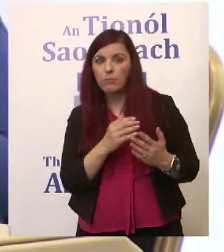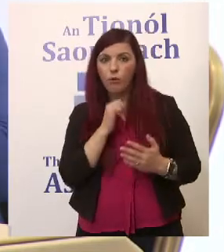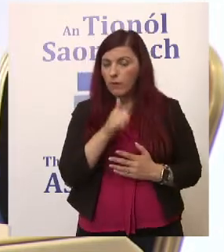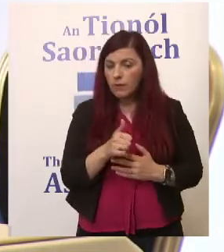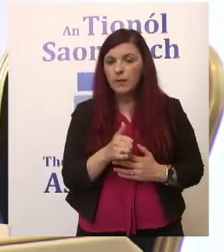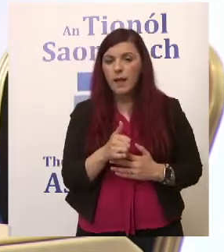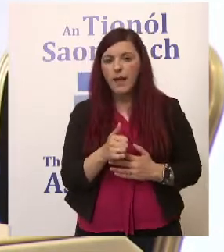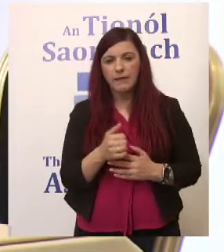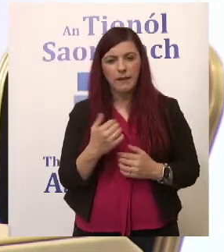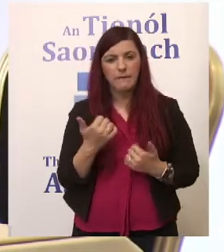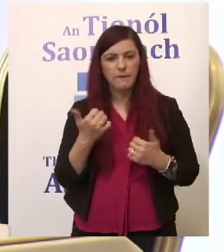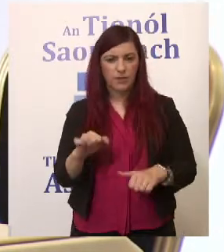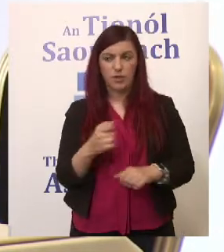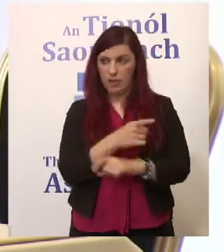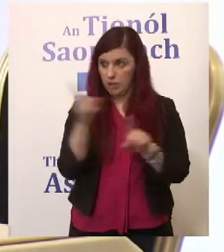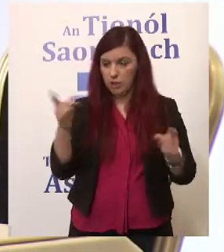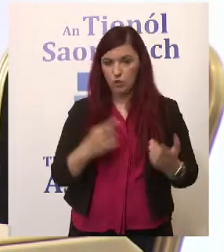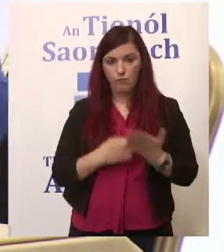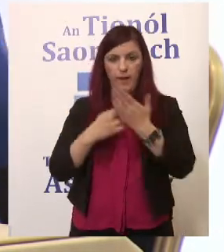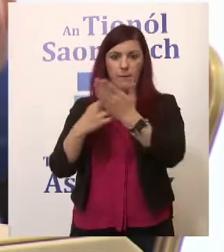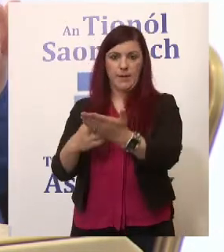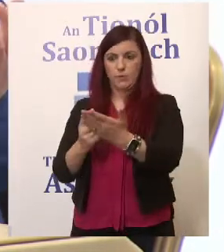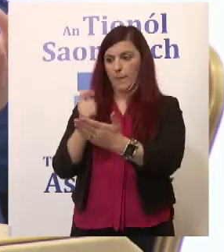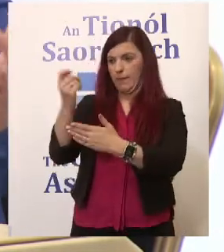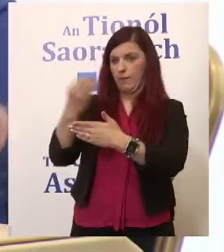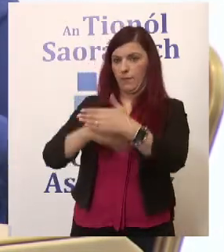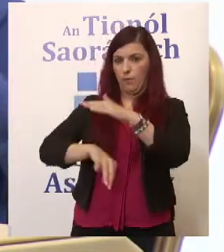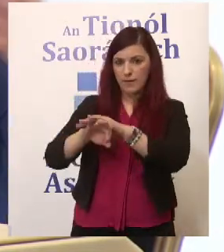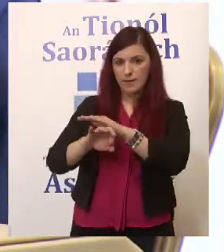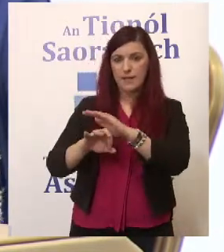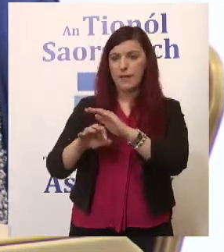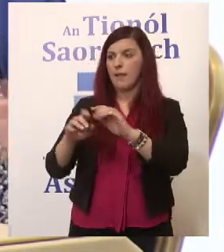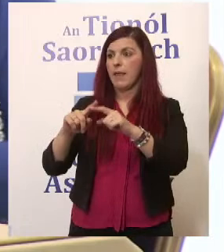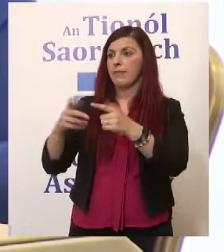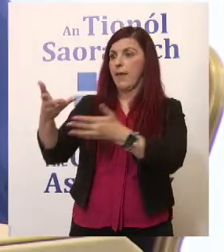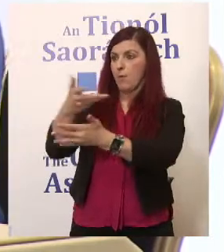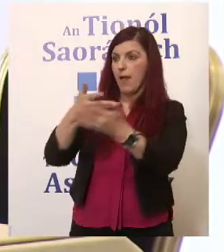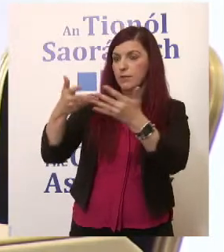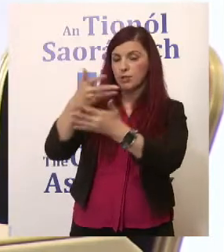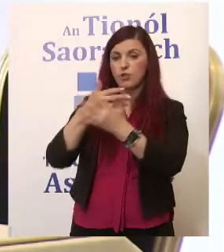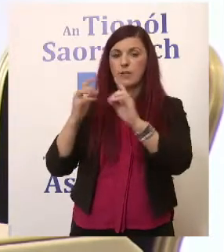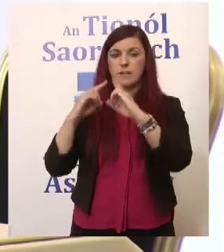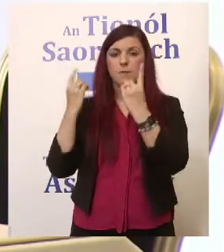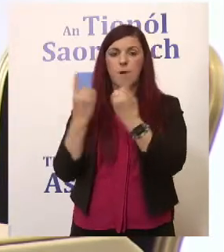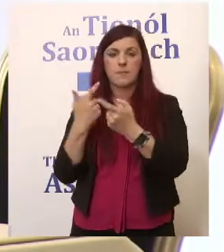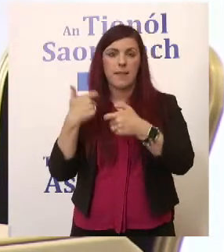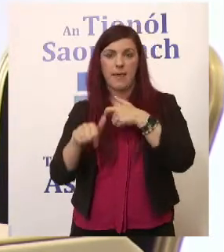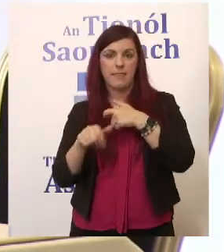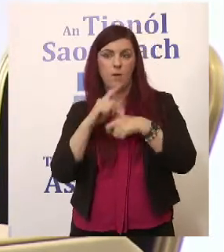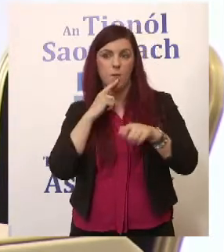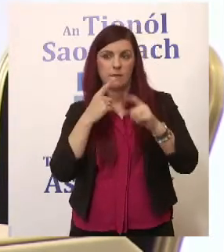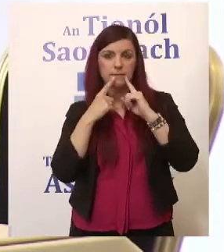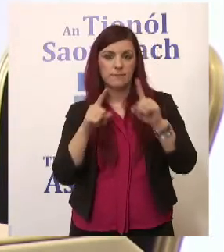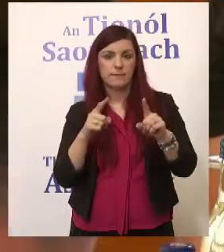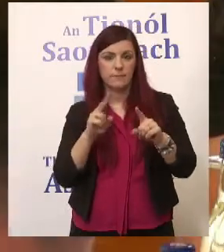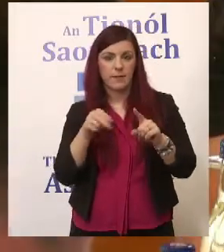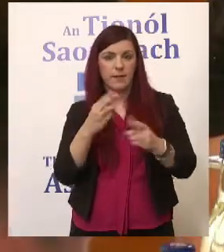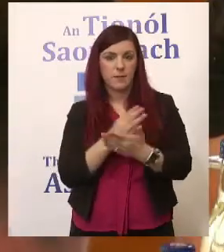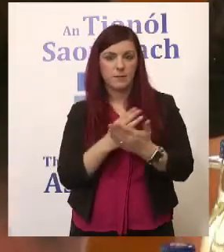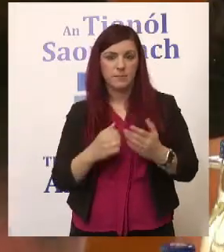a case of your recommendations, discussion in the department, and we see what finally gets into the